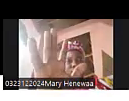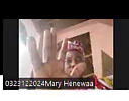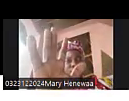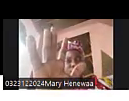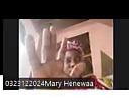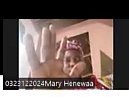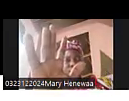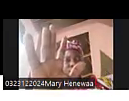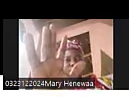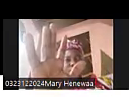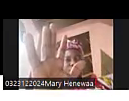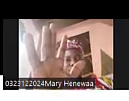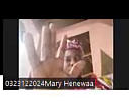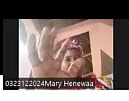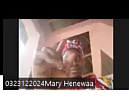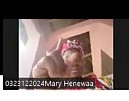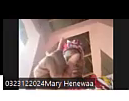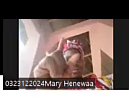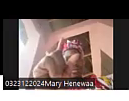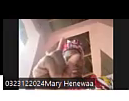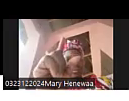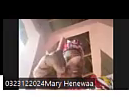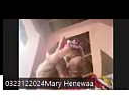Then you should sign the L.